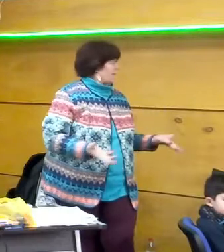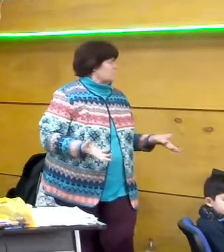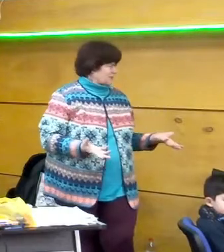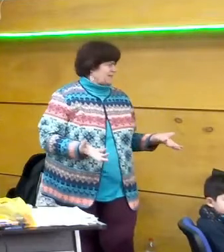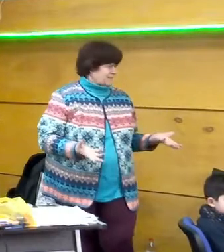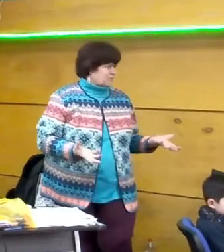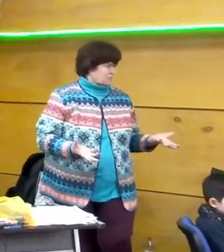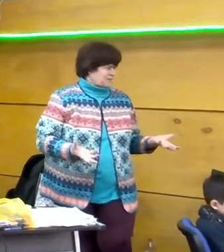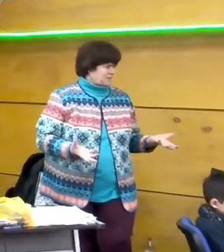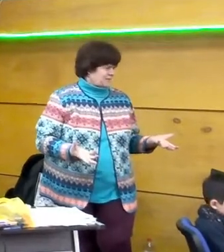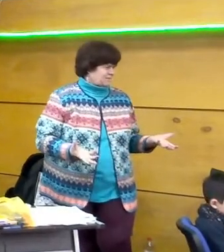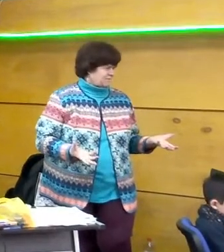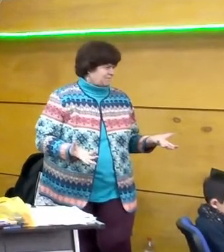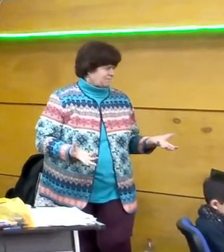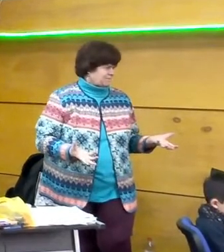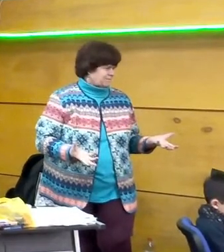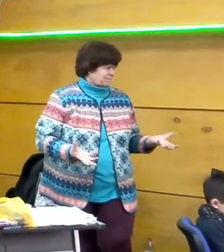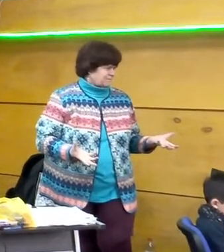can learn how to play an instrument.